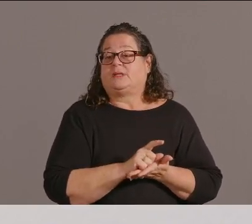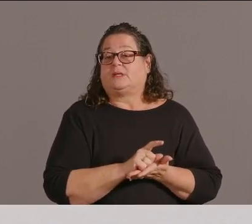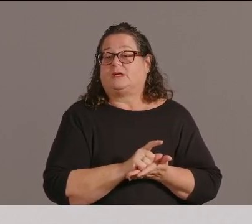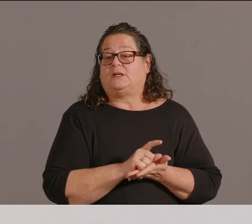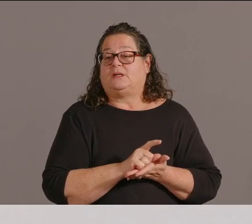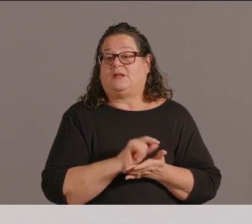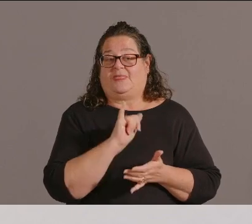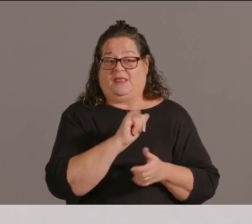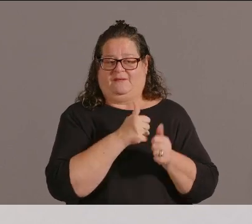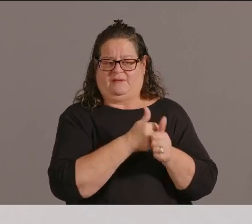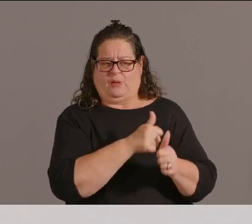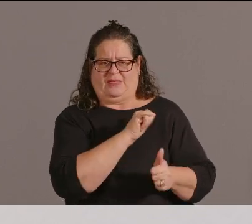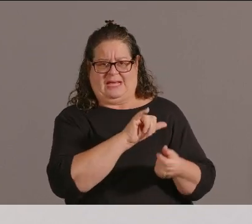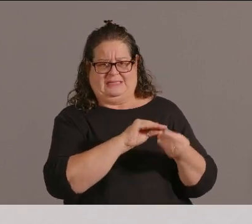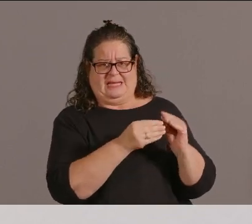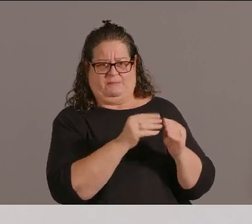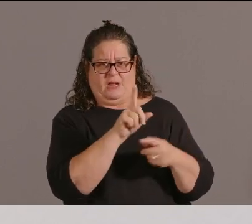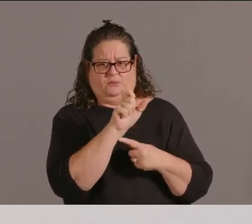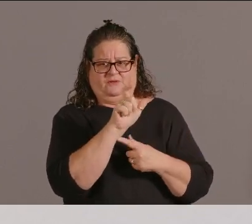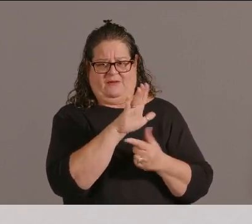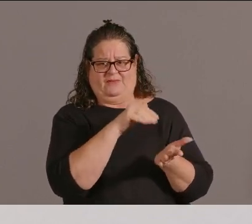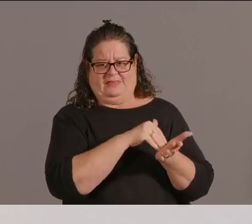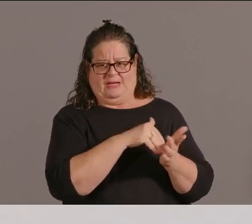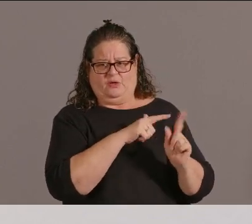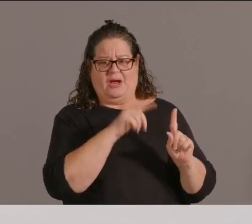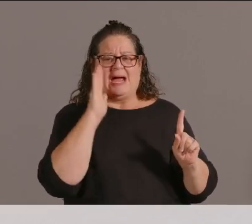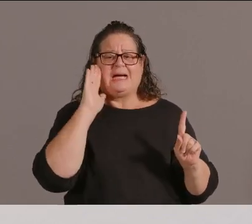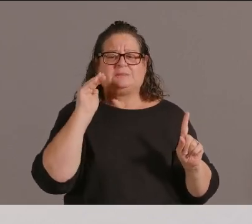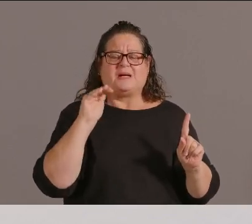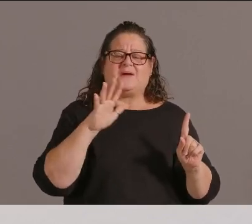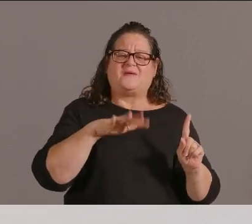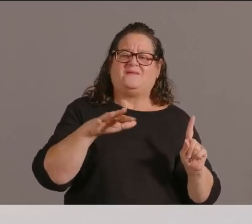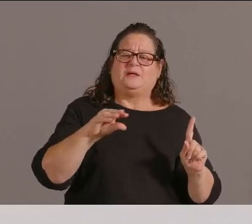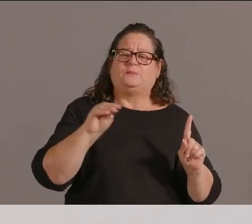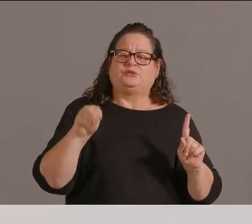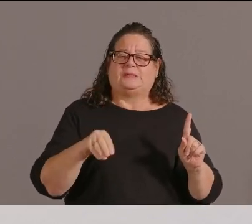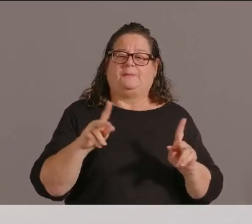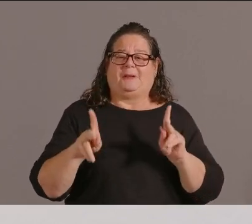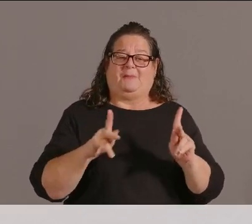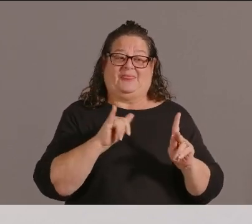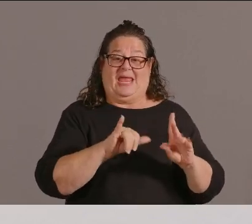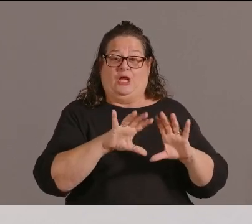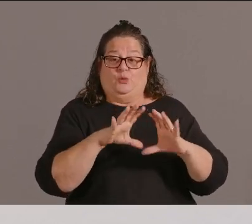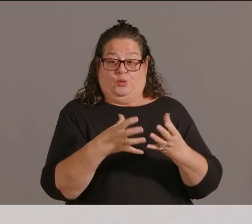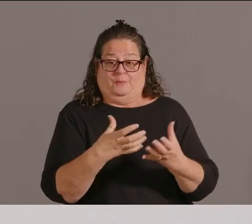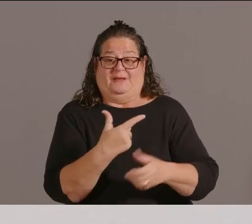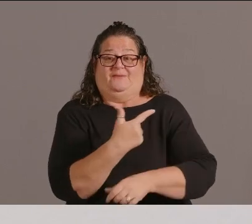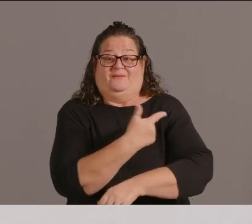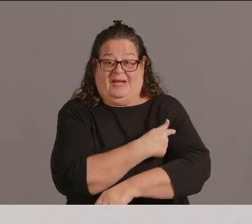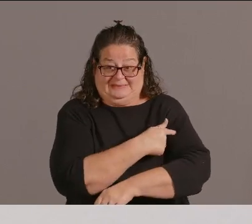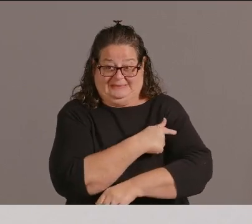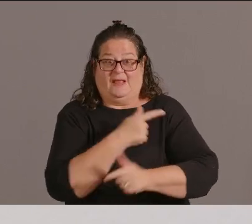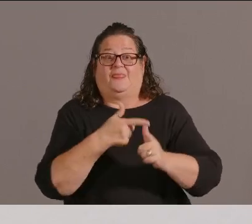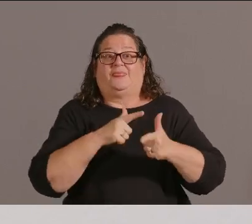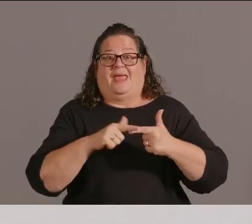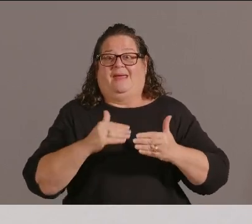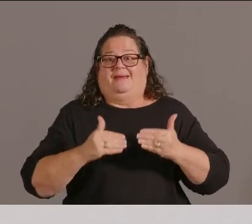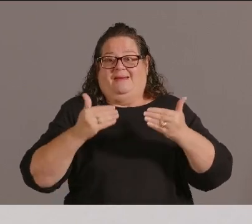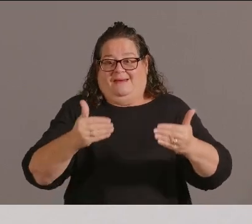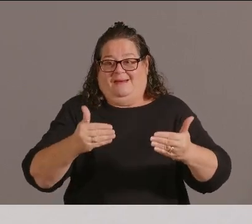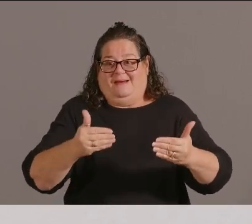60% of the population being vaccinated before moving on. It definitely could happen earlier if we start getting